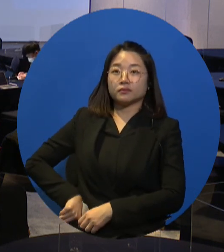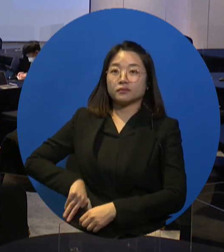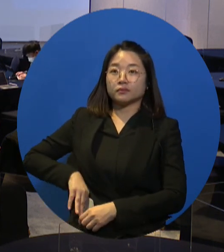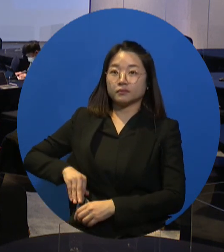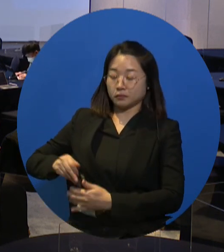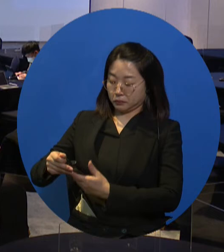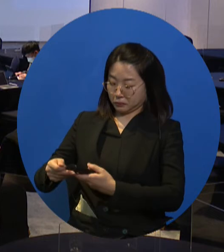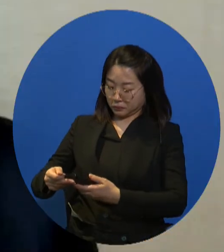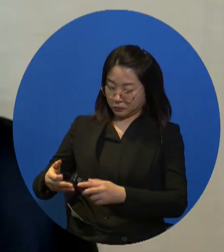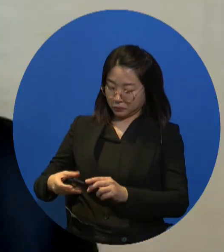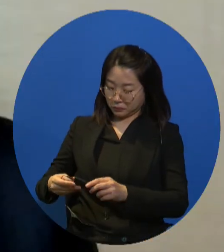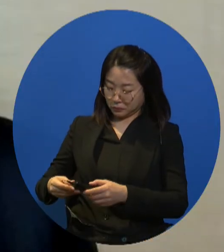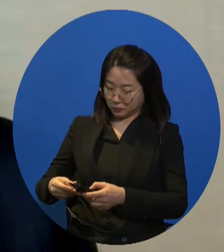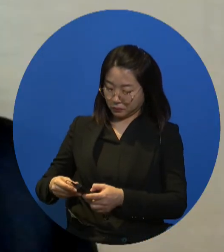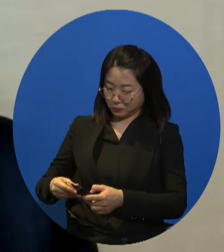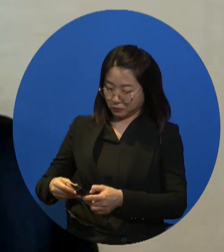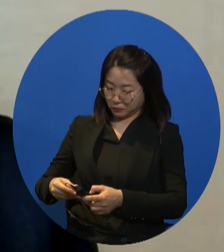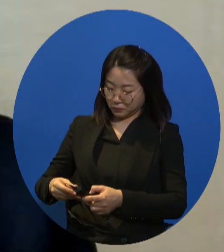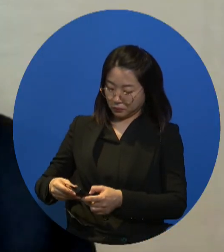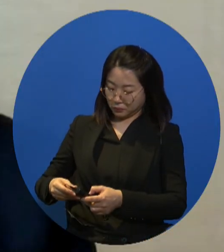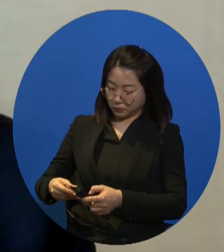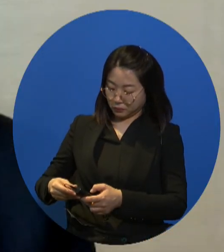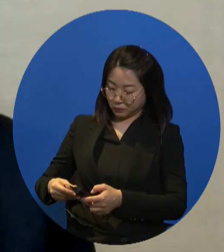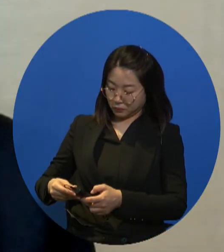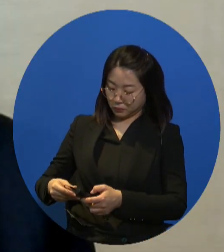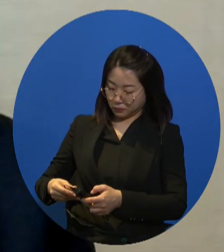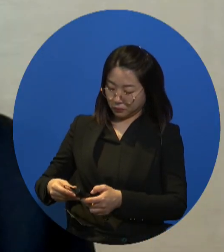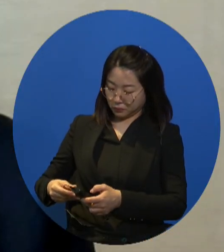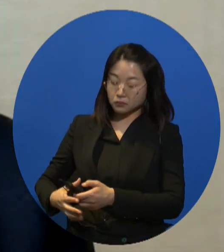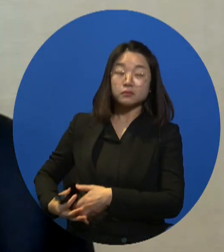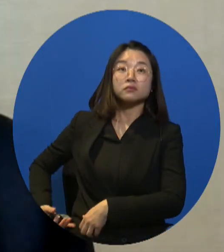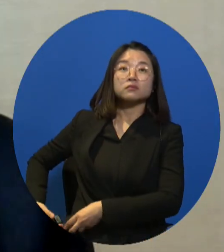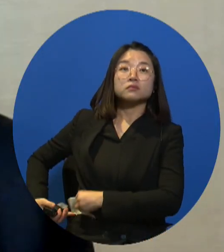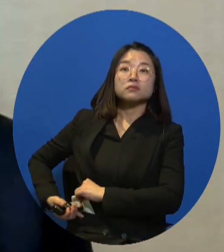Yes, so I would like to respond first.